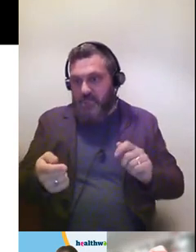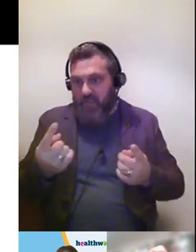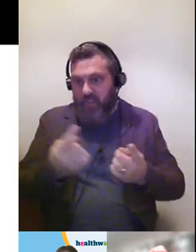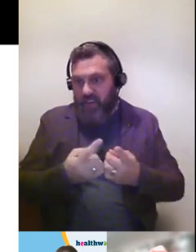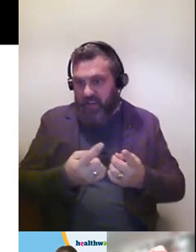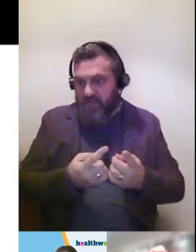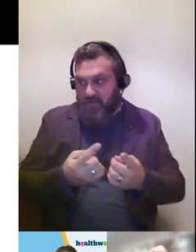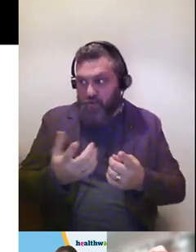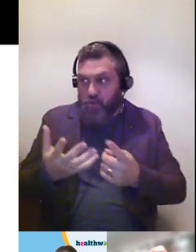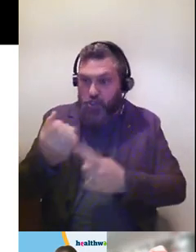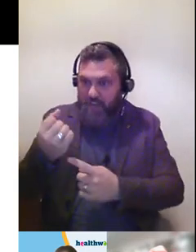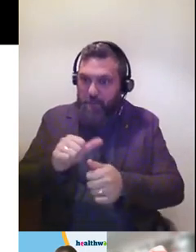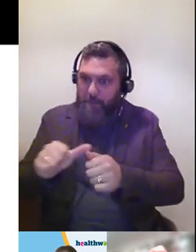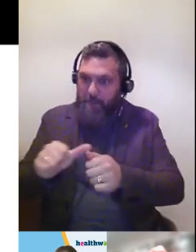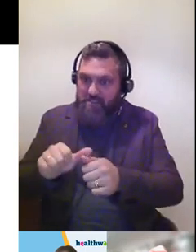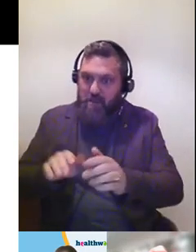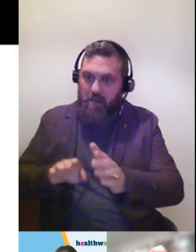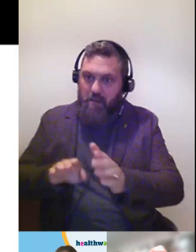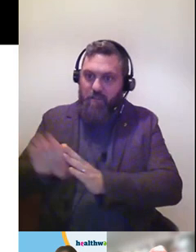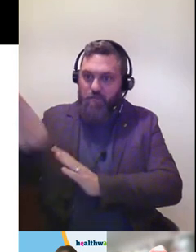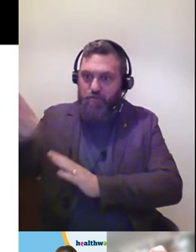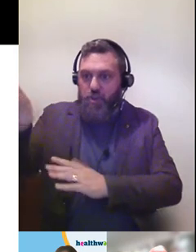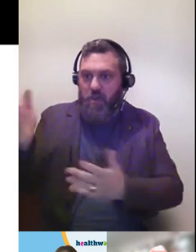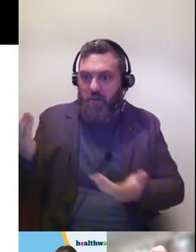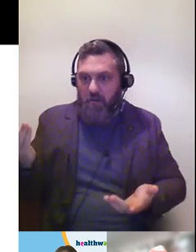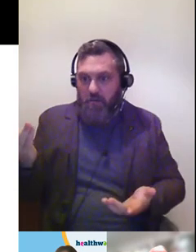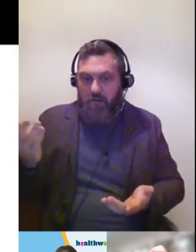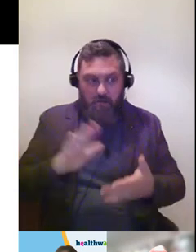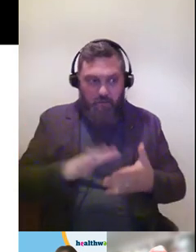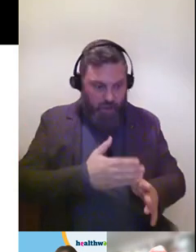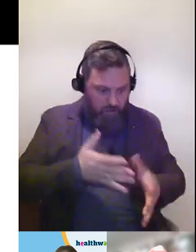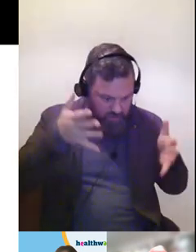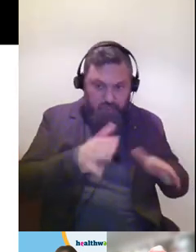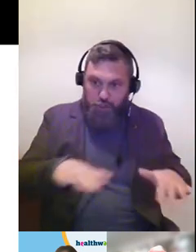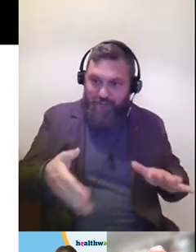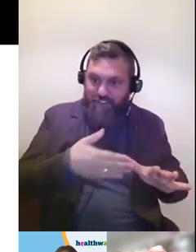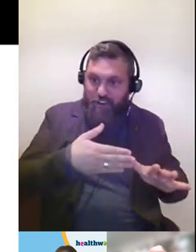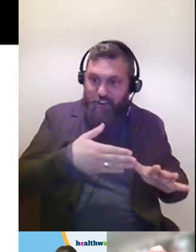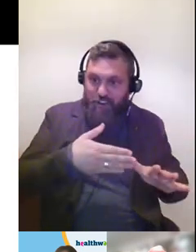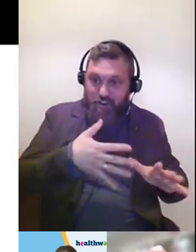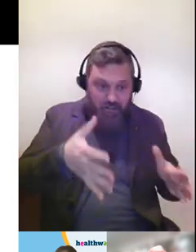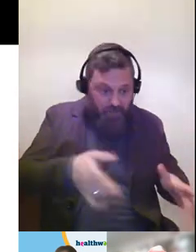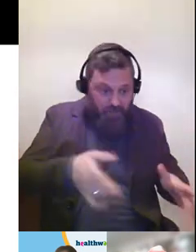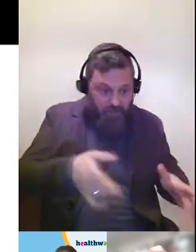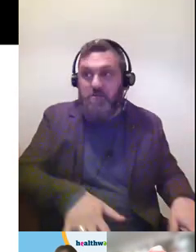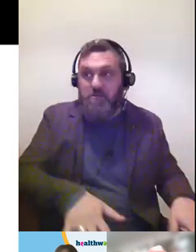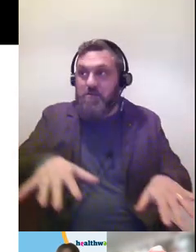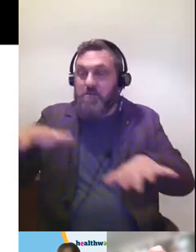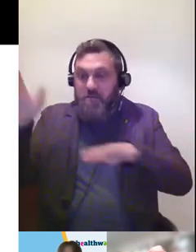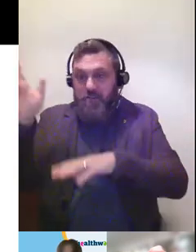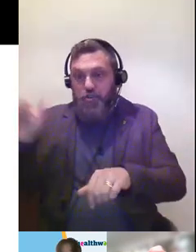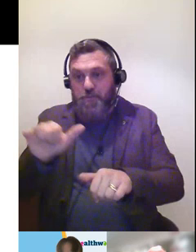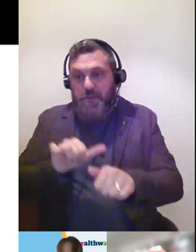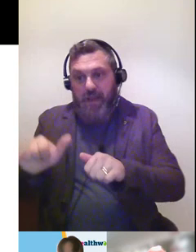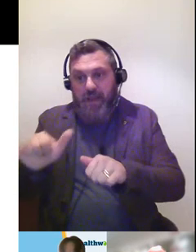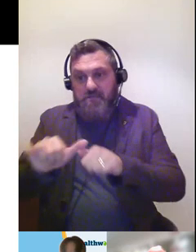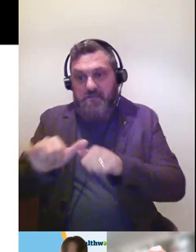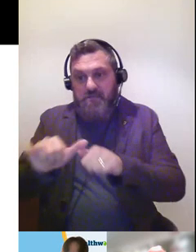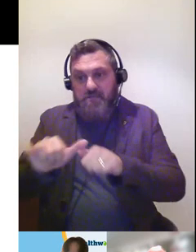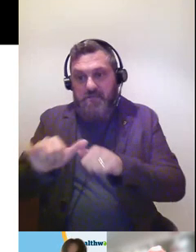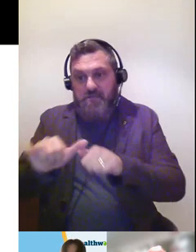some of the outcomes that we want to see in terms of improved health outcomes. So it is really important. And I also think that